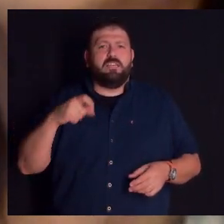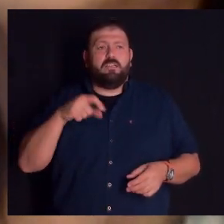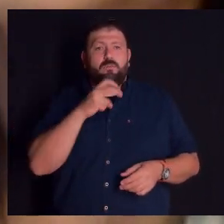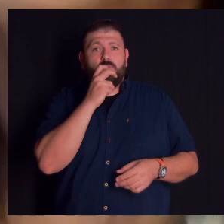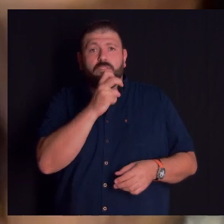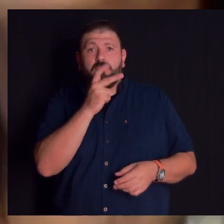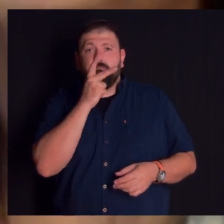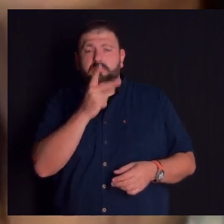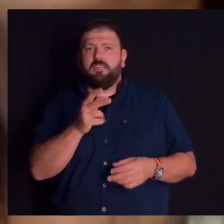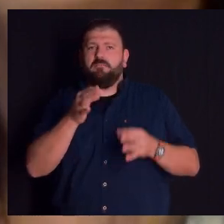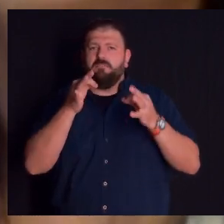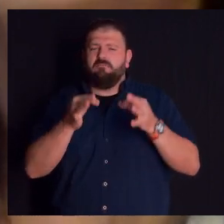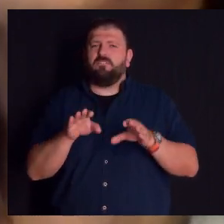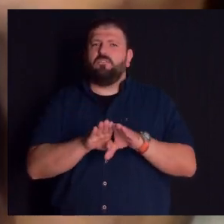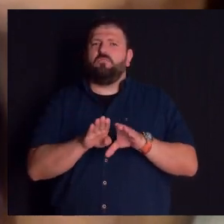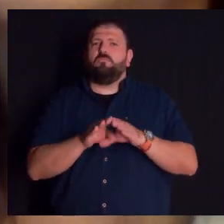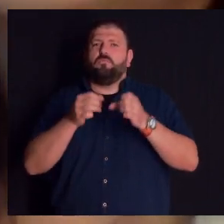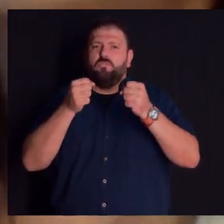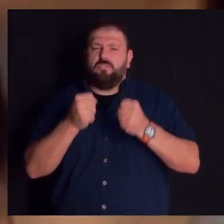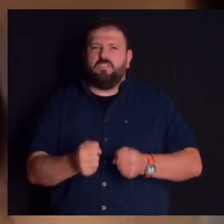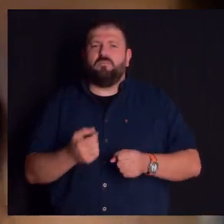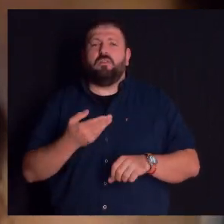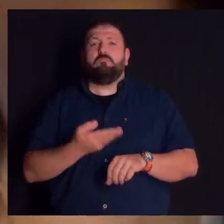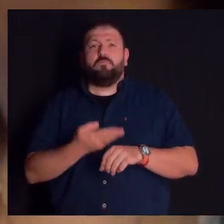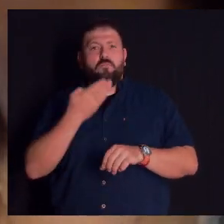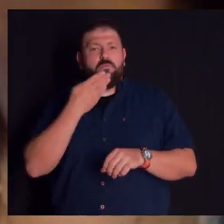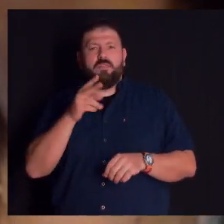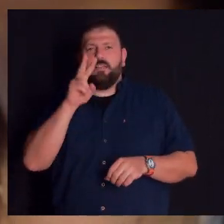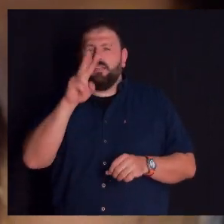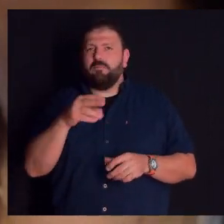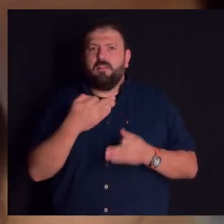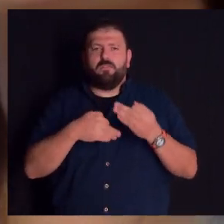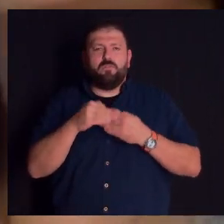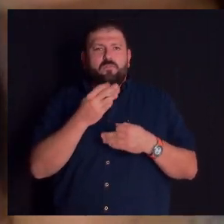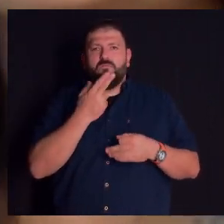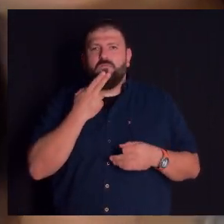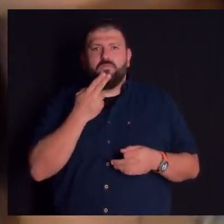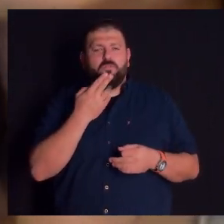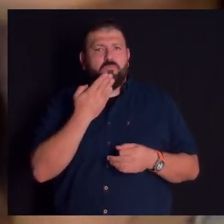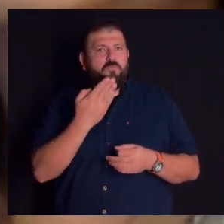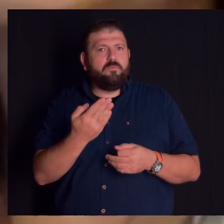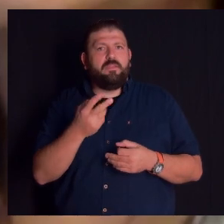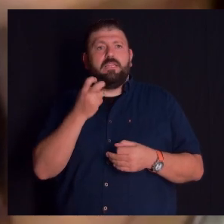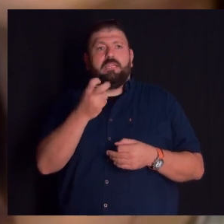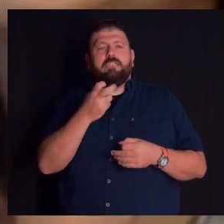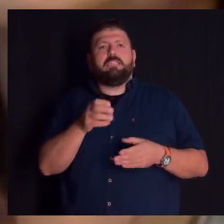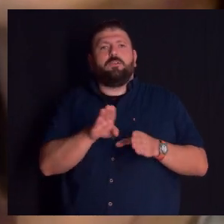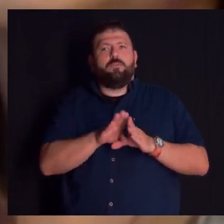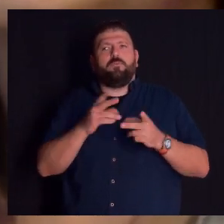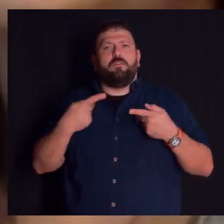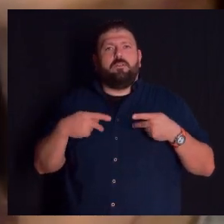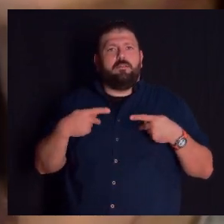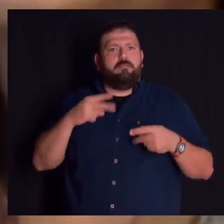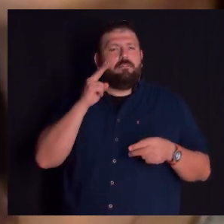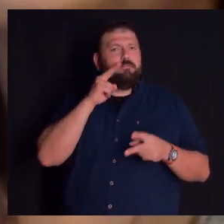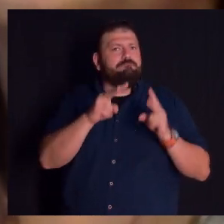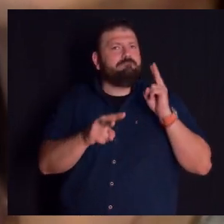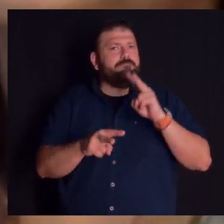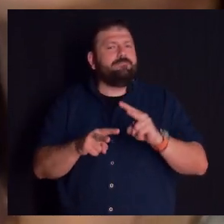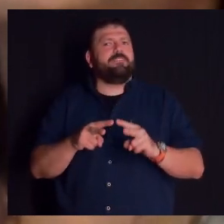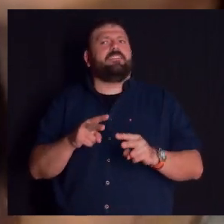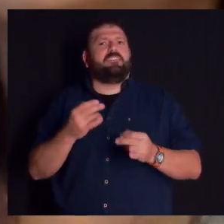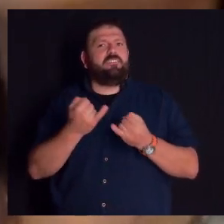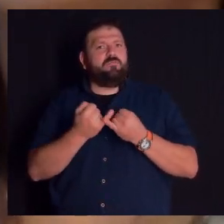madly rich. So we started with this force of nature. So this is part of